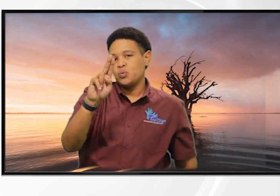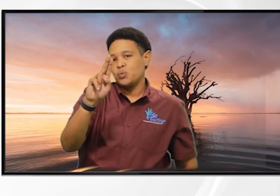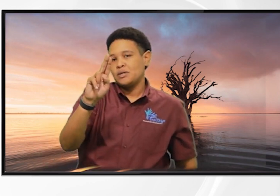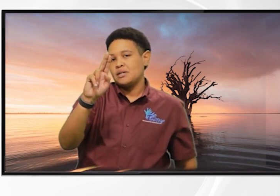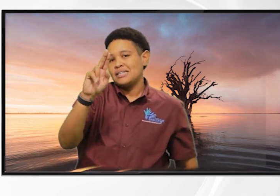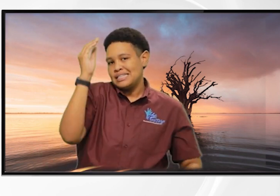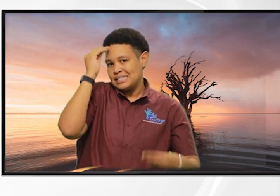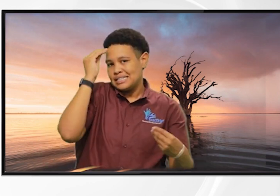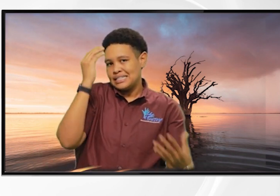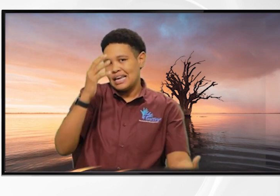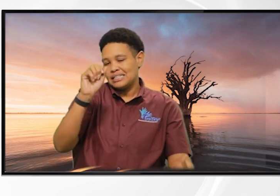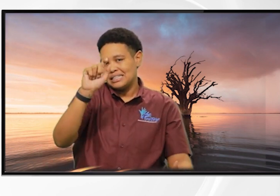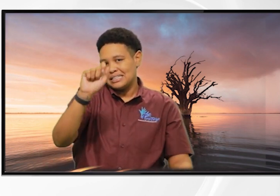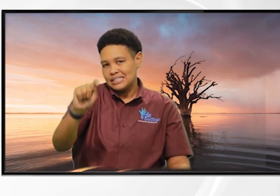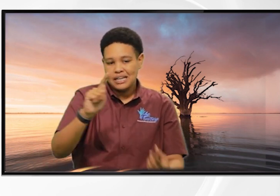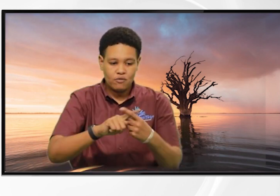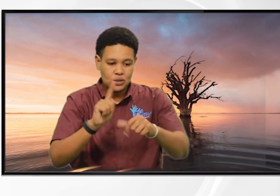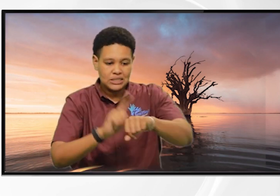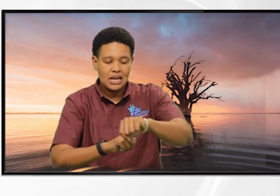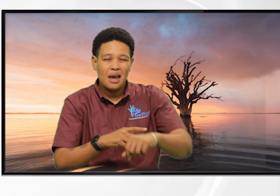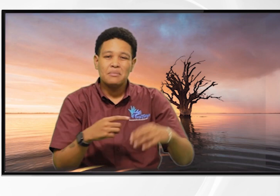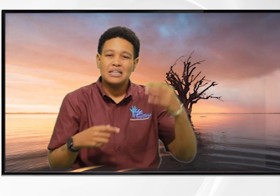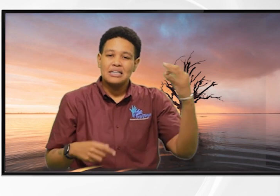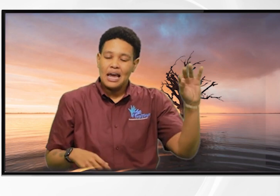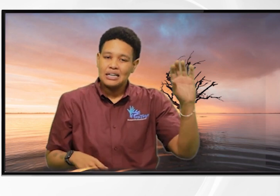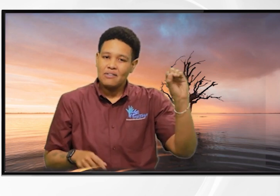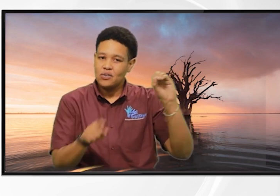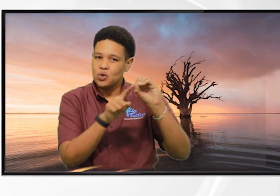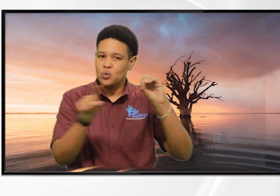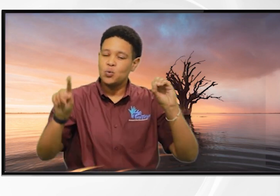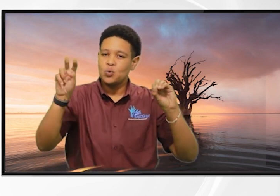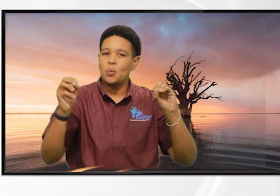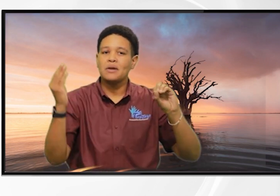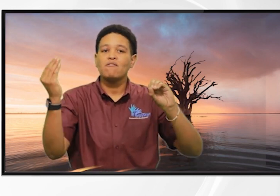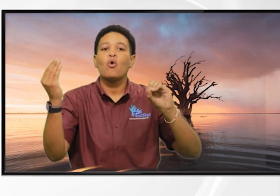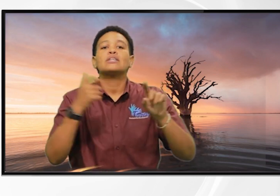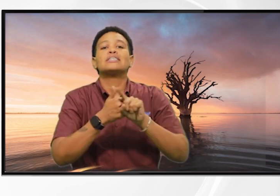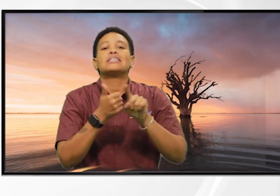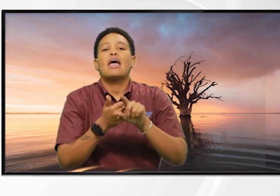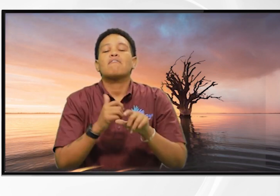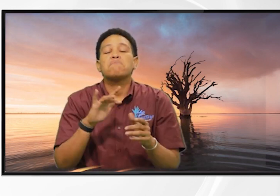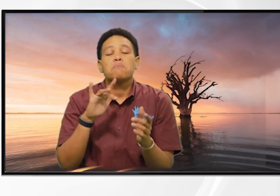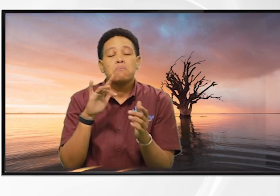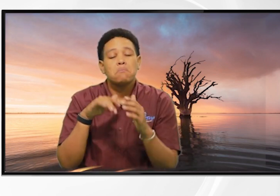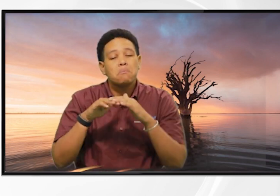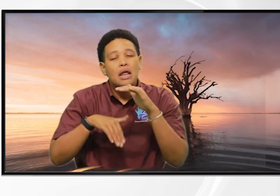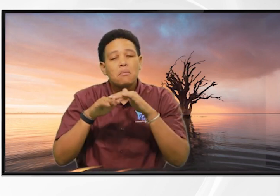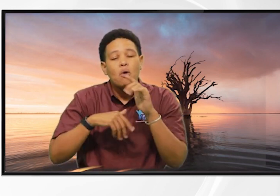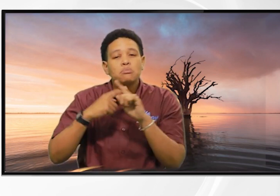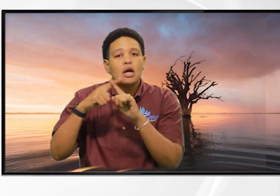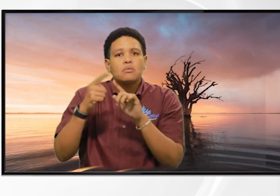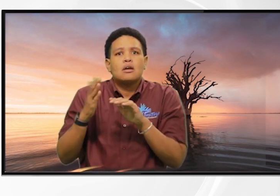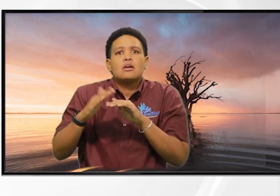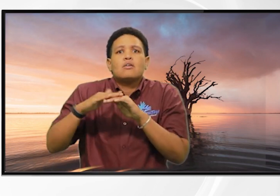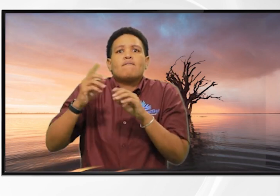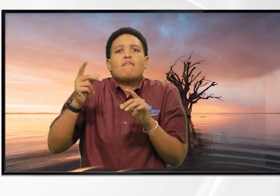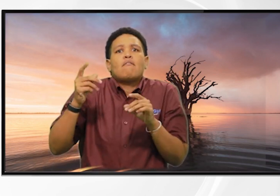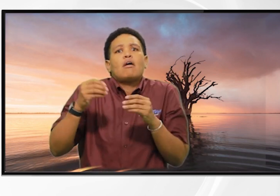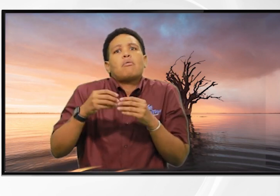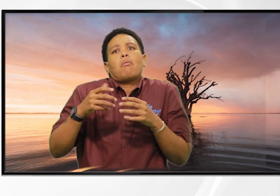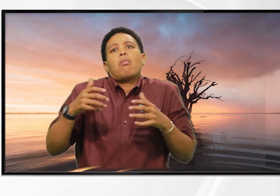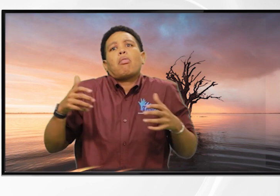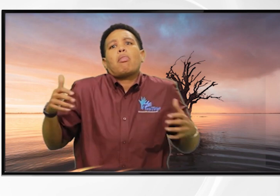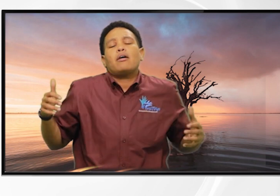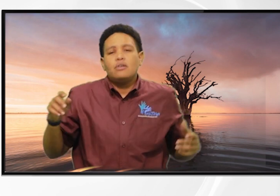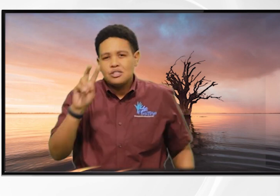period 1950 to 2014, minimum temperatures increased at a faster rate,